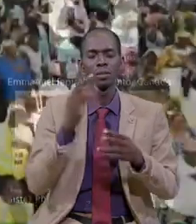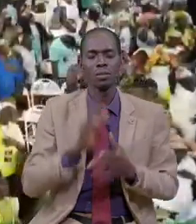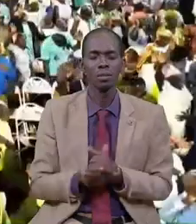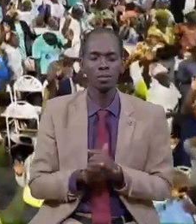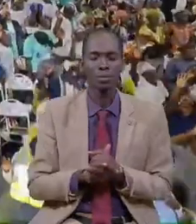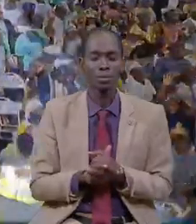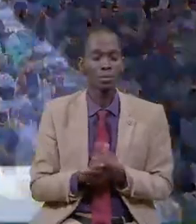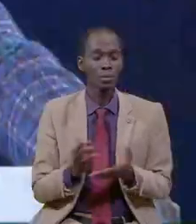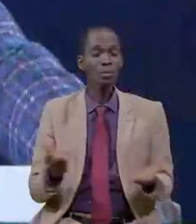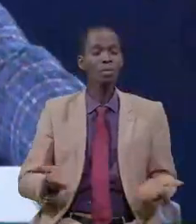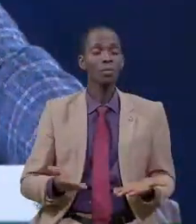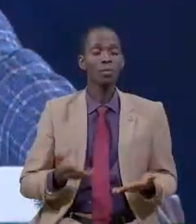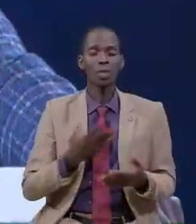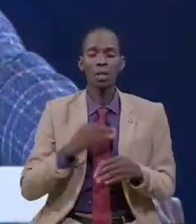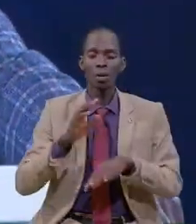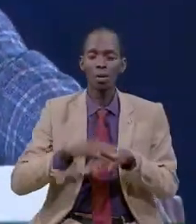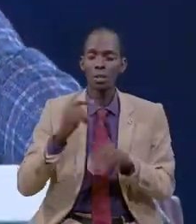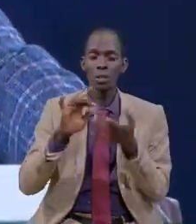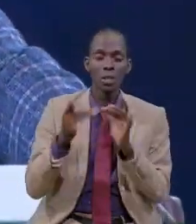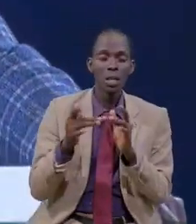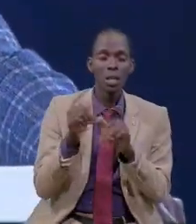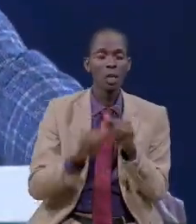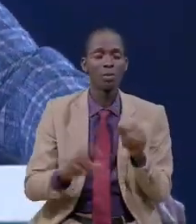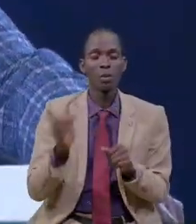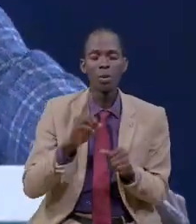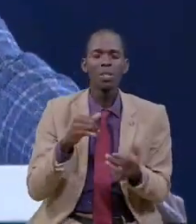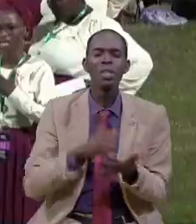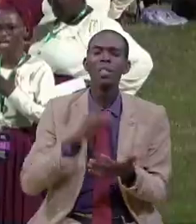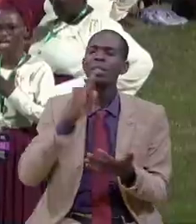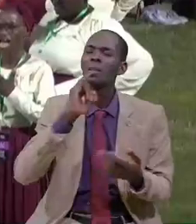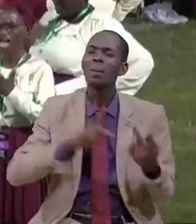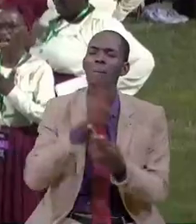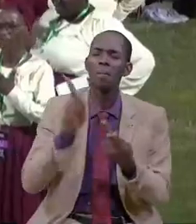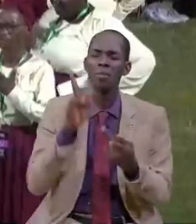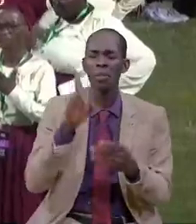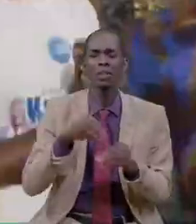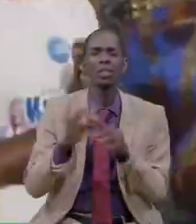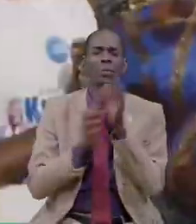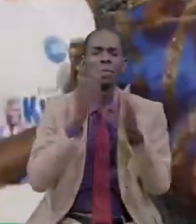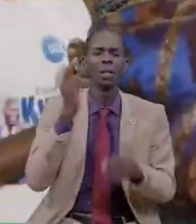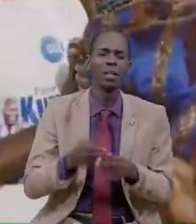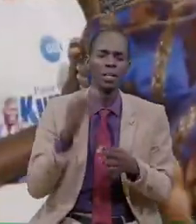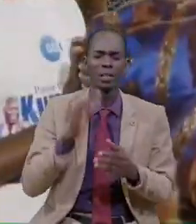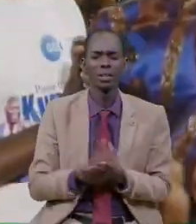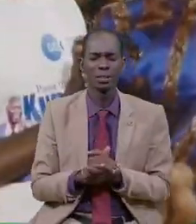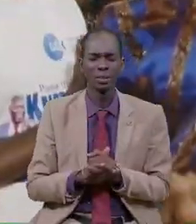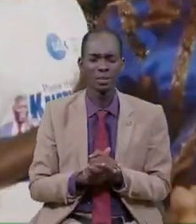Here and online, everywhere, it is done. Partout, c'est